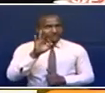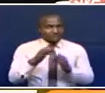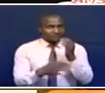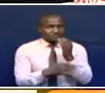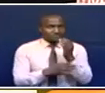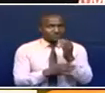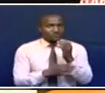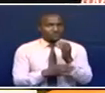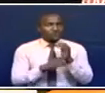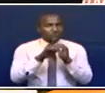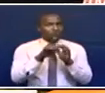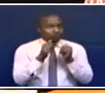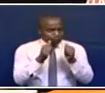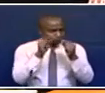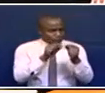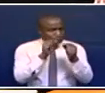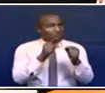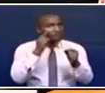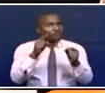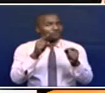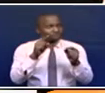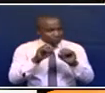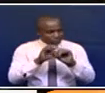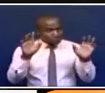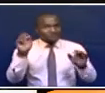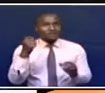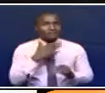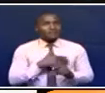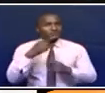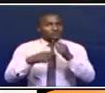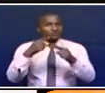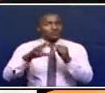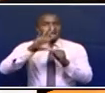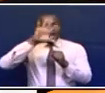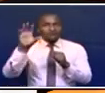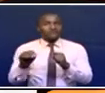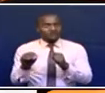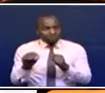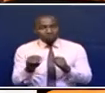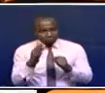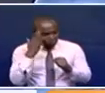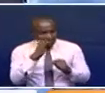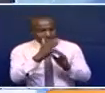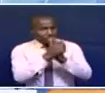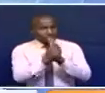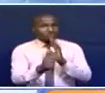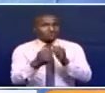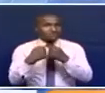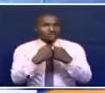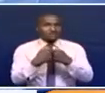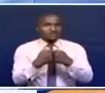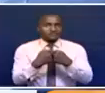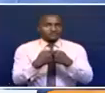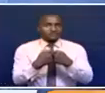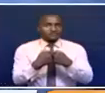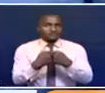you epitomize the struggle for a transparent Kenya. Please continue. Africa is taking note of your talented challenge. Whoa,